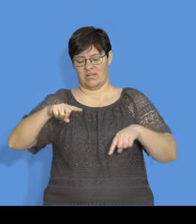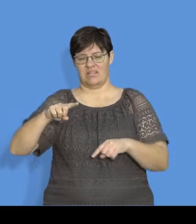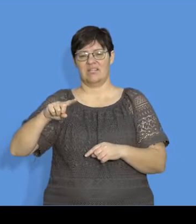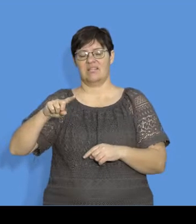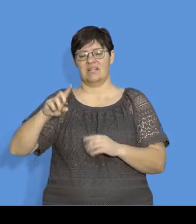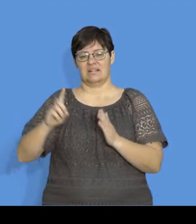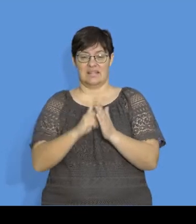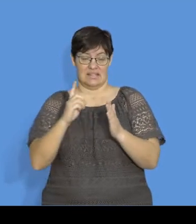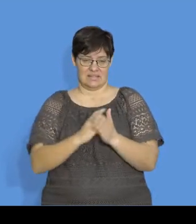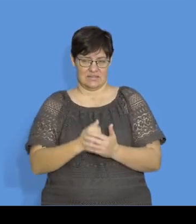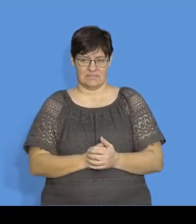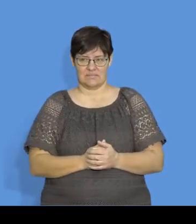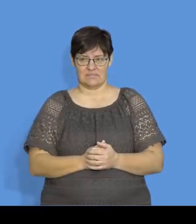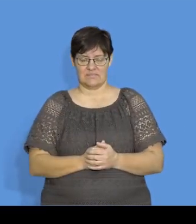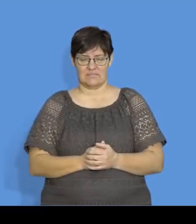Then what about